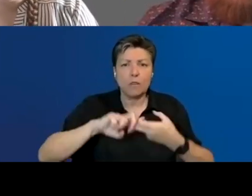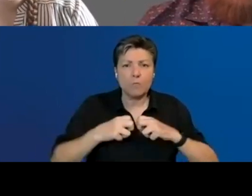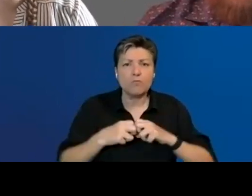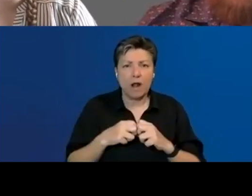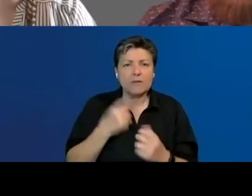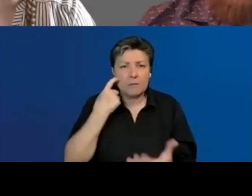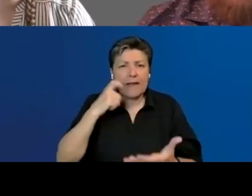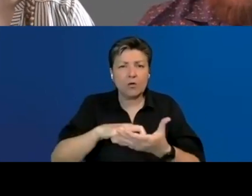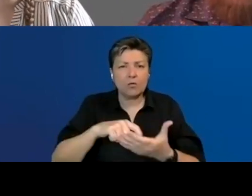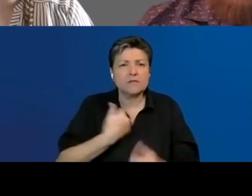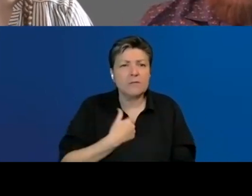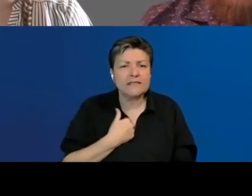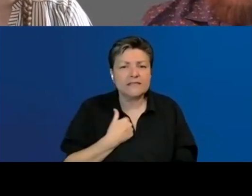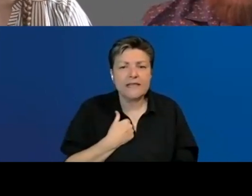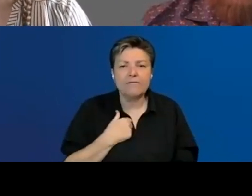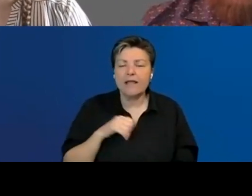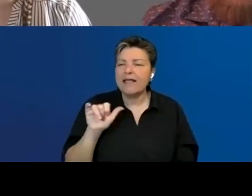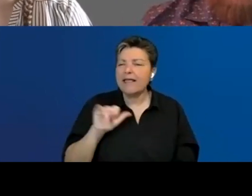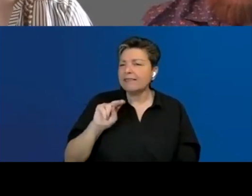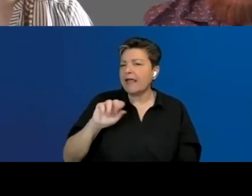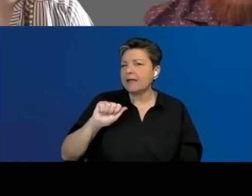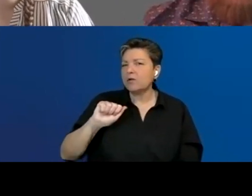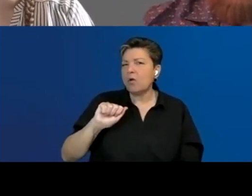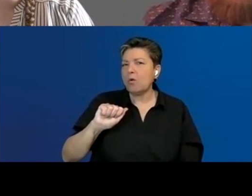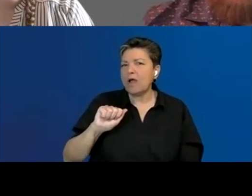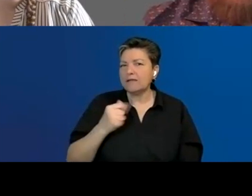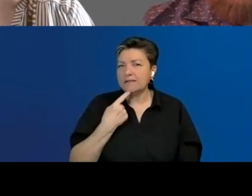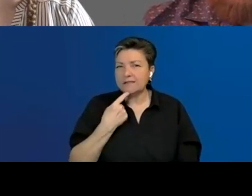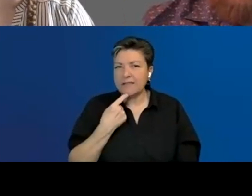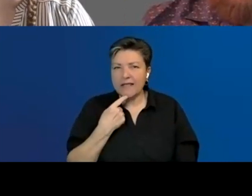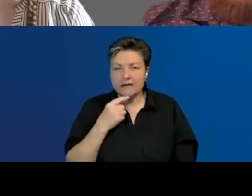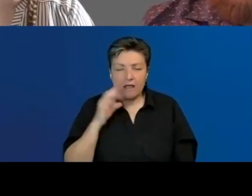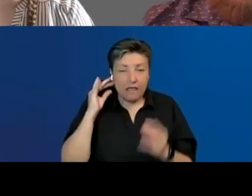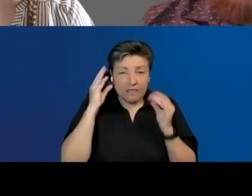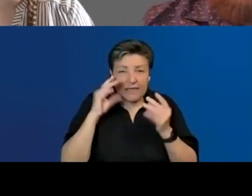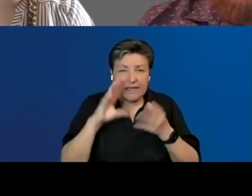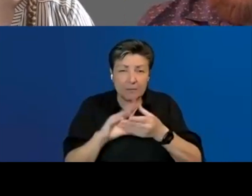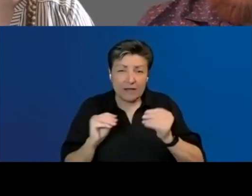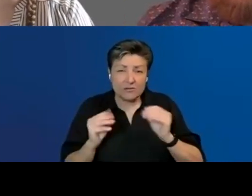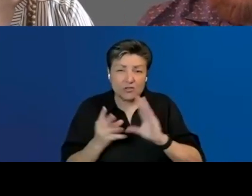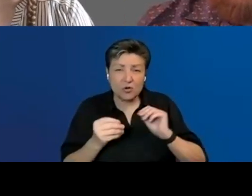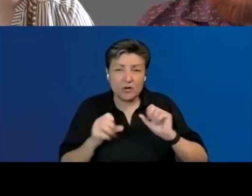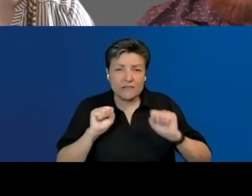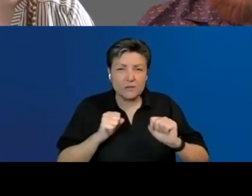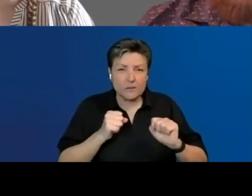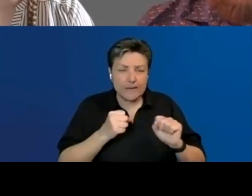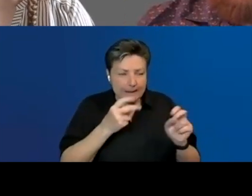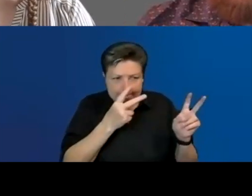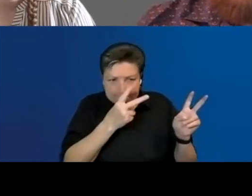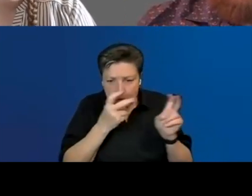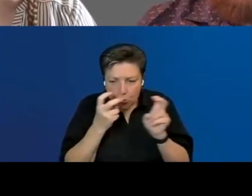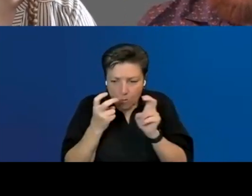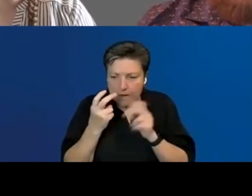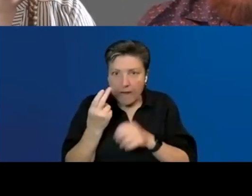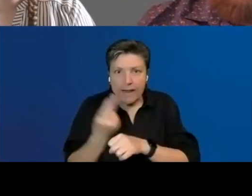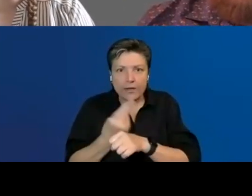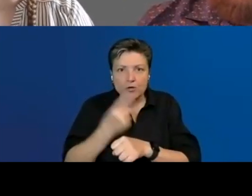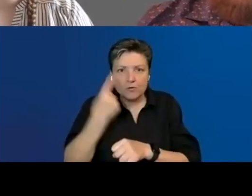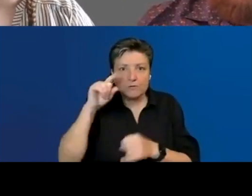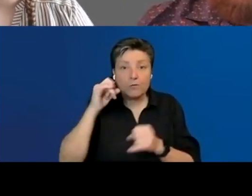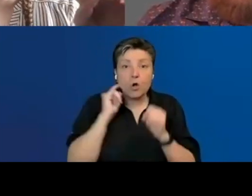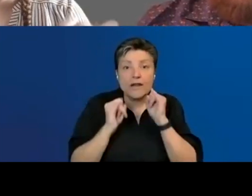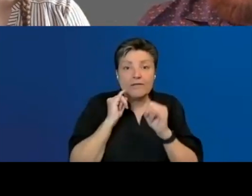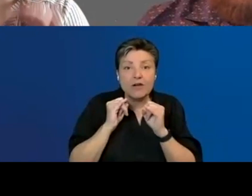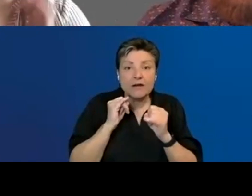like thinking about what are the stories that you can pull and use in your interviews, and what are those transferable